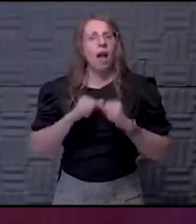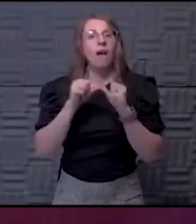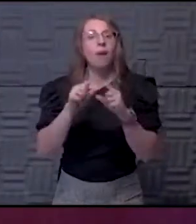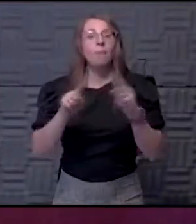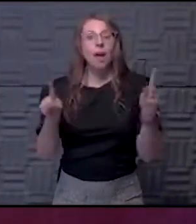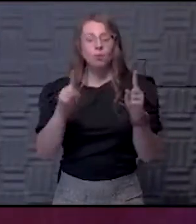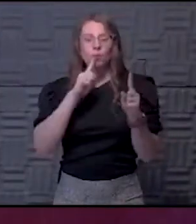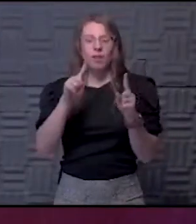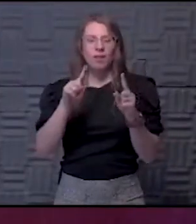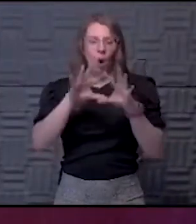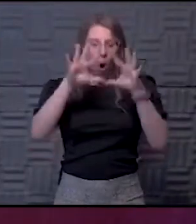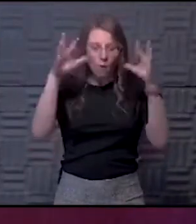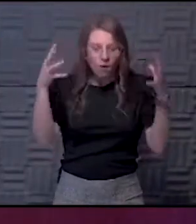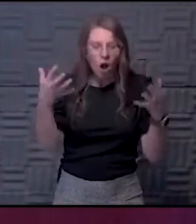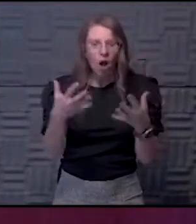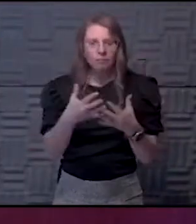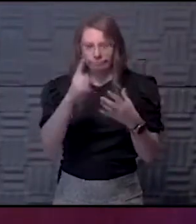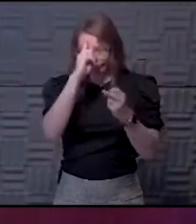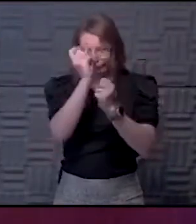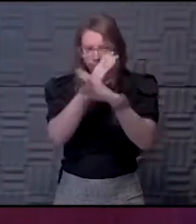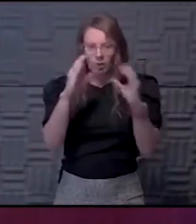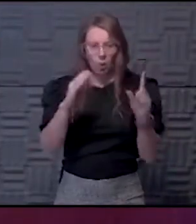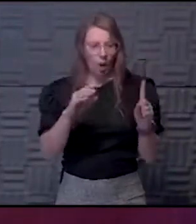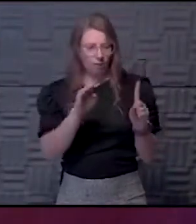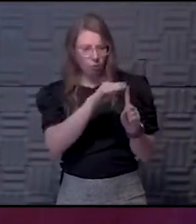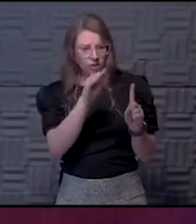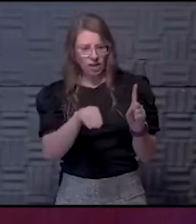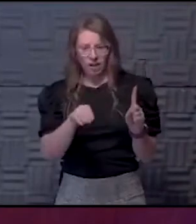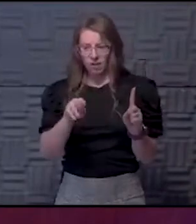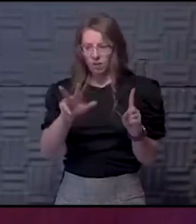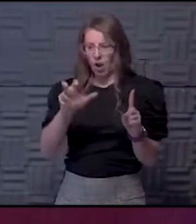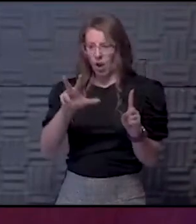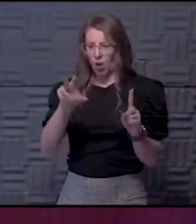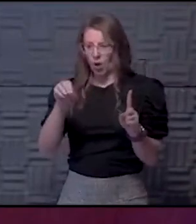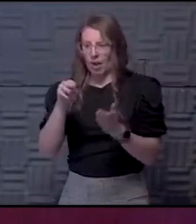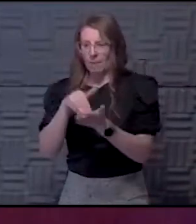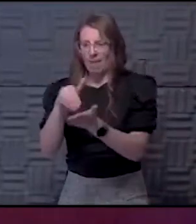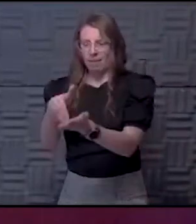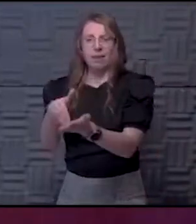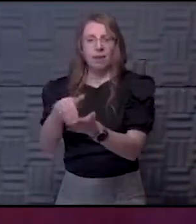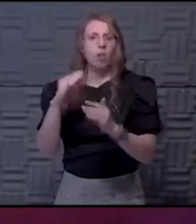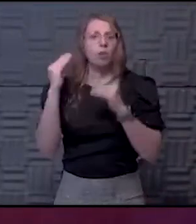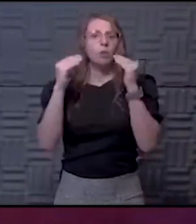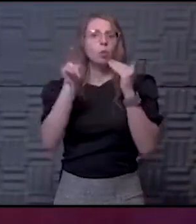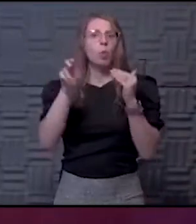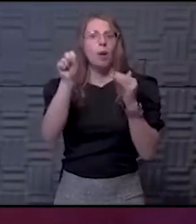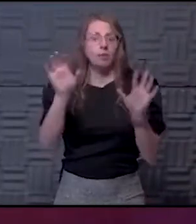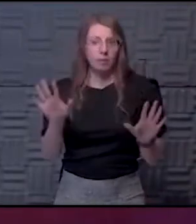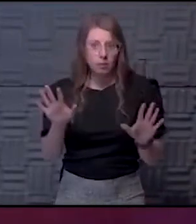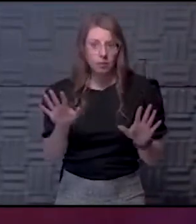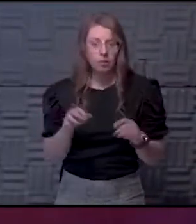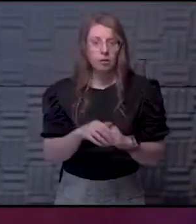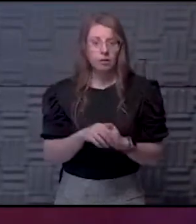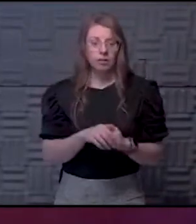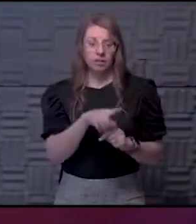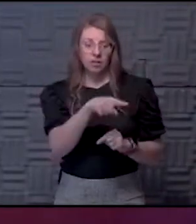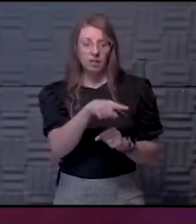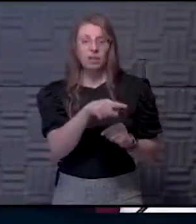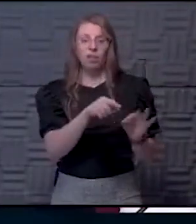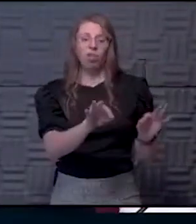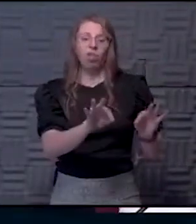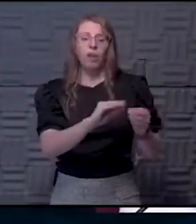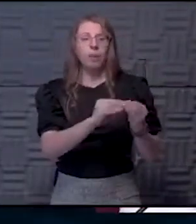big picture, 1% of 330 million, if we're talking about the adults in the United States, right? That's not an insignificant